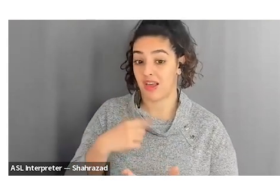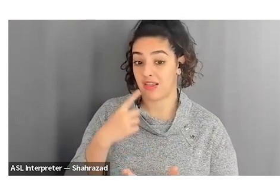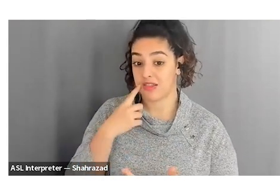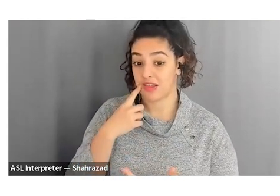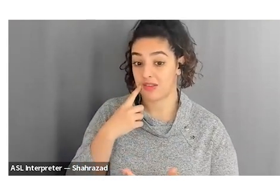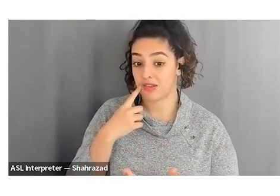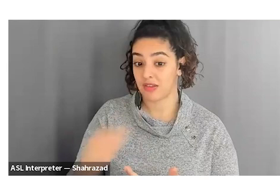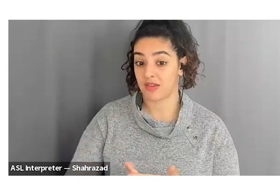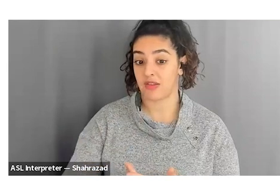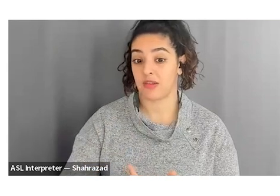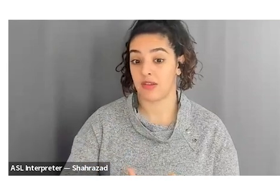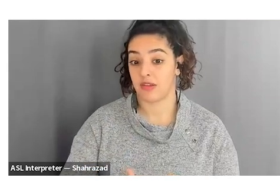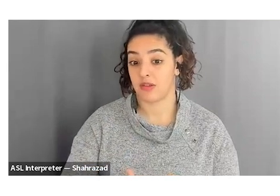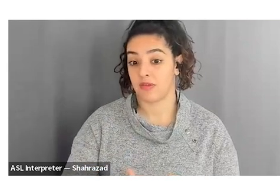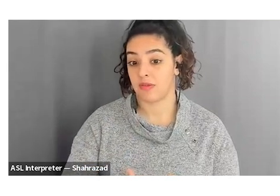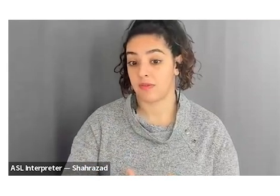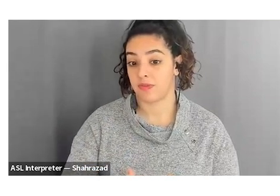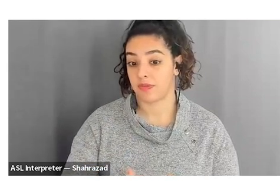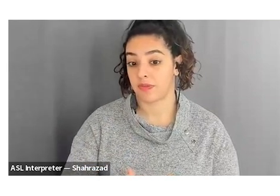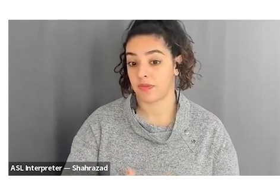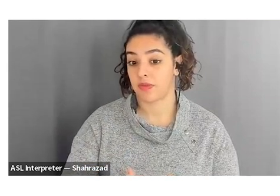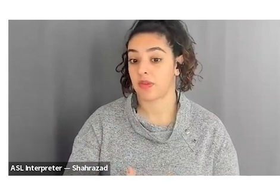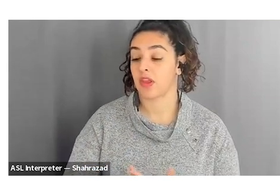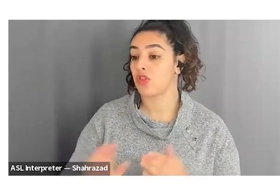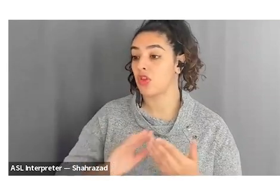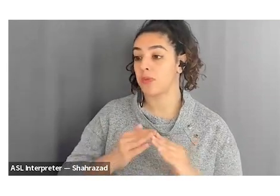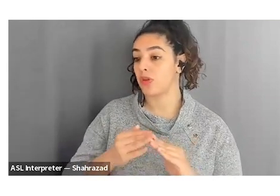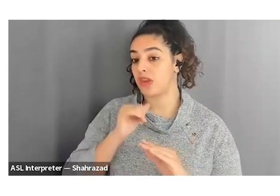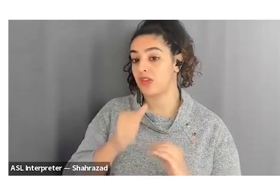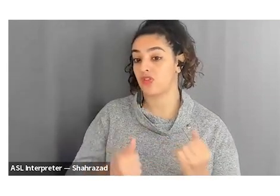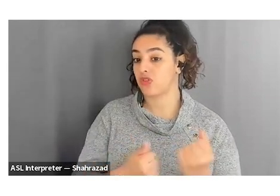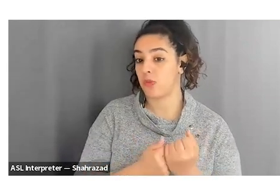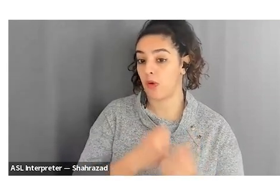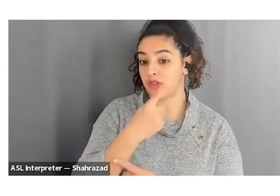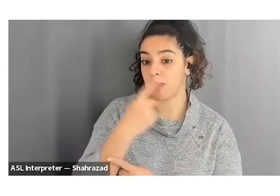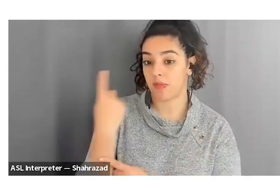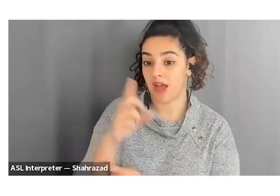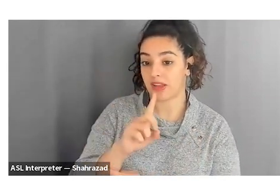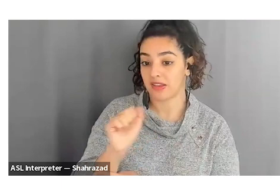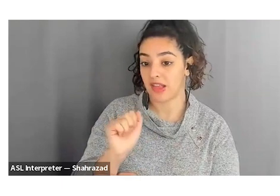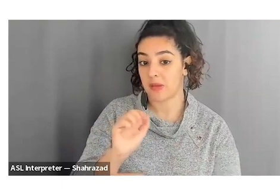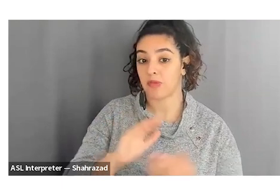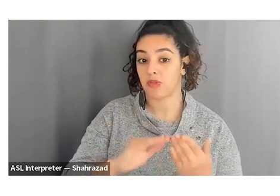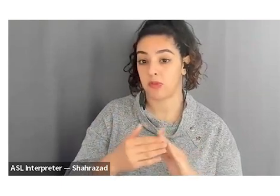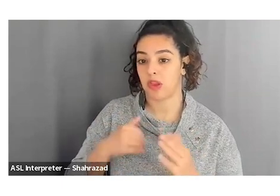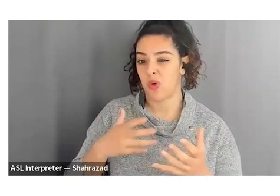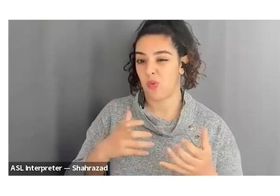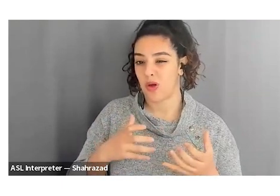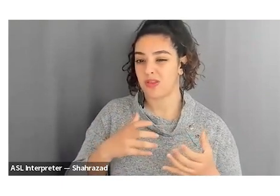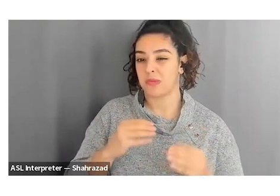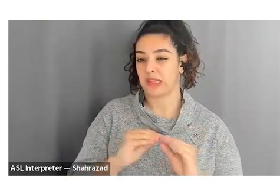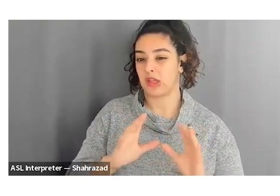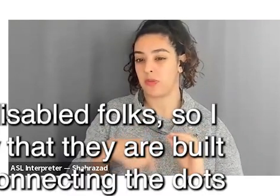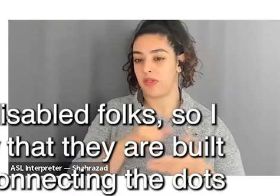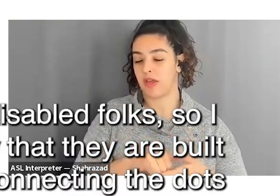we don't support the Black community, we don't support the Black disabled community enough. So I want to just be clear about that. Yes, no, thank you.